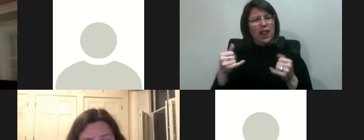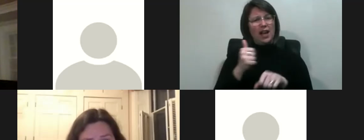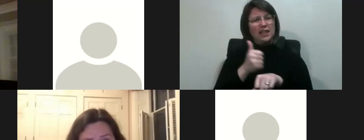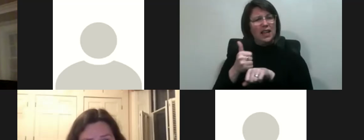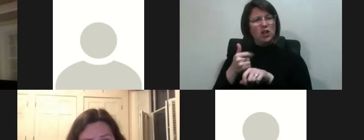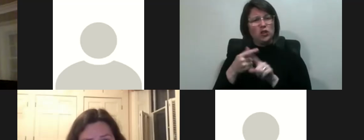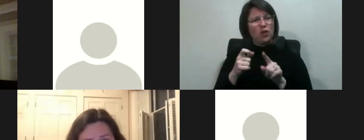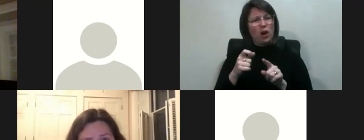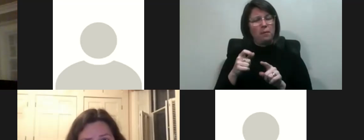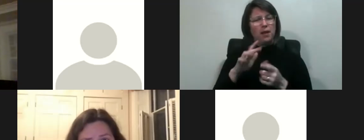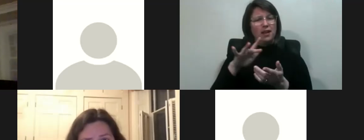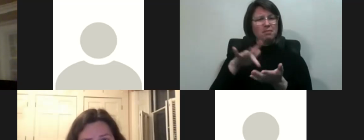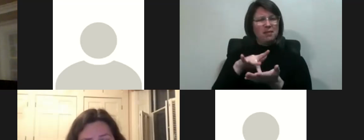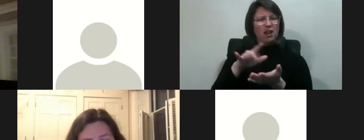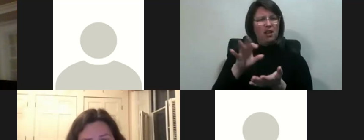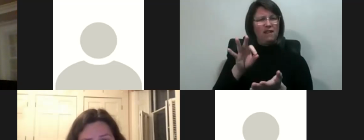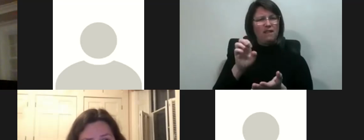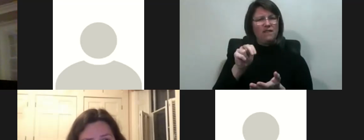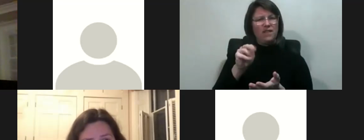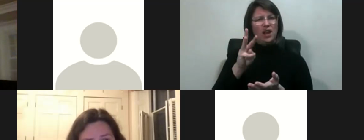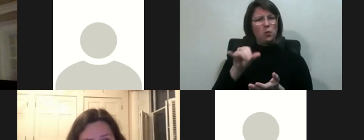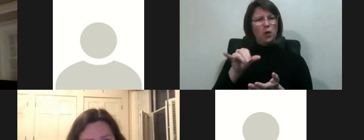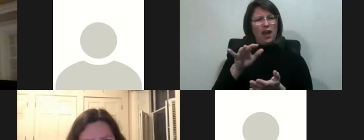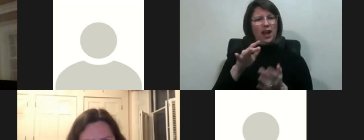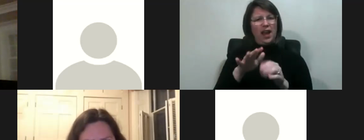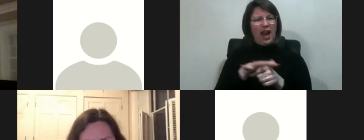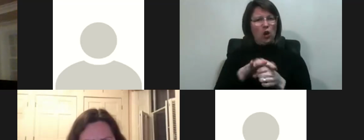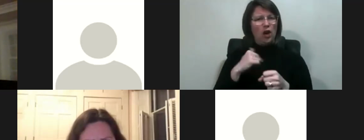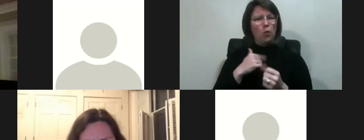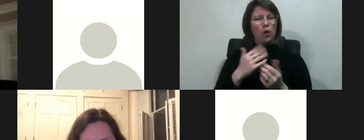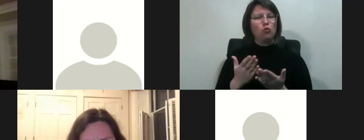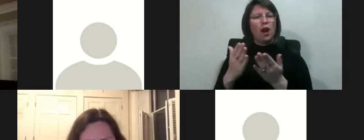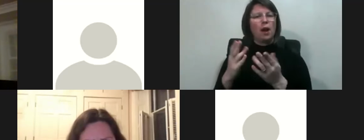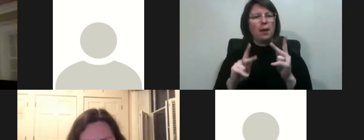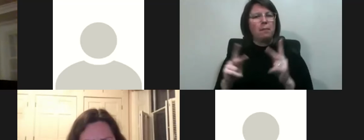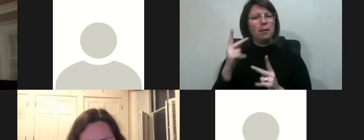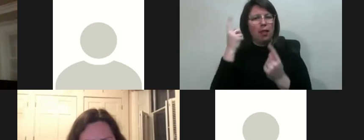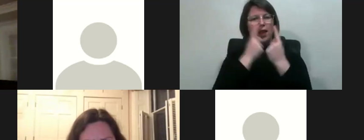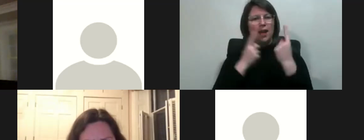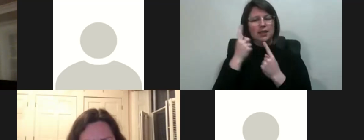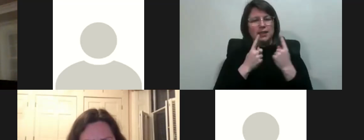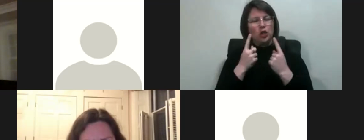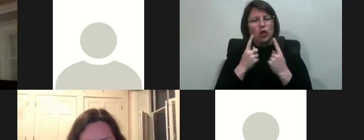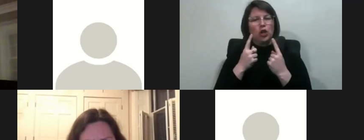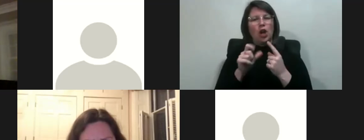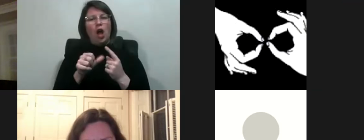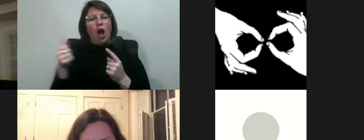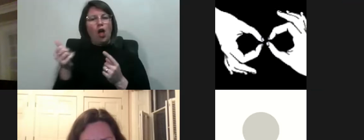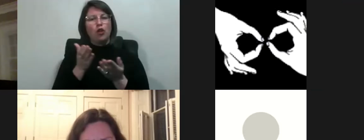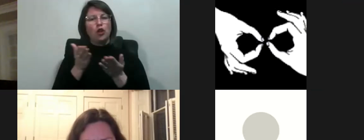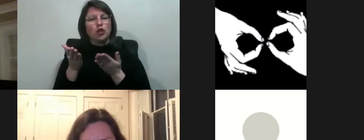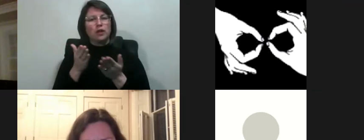part of the Fenway area. So we've also been recommending that folks consider as alternate